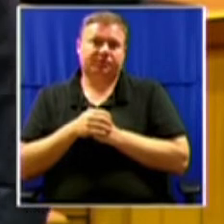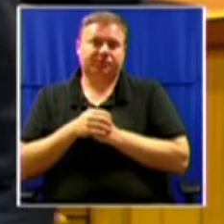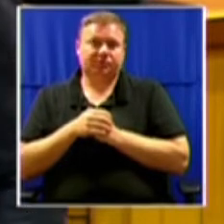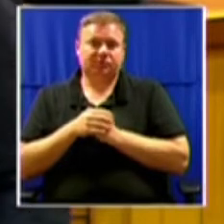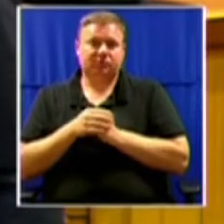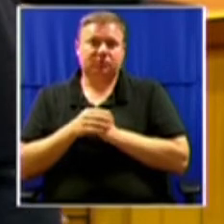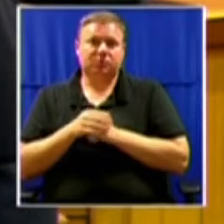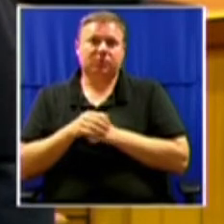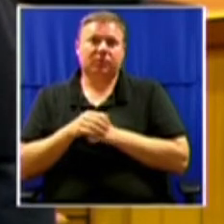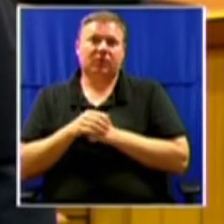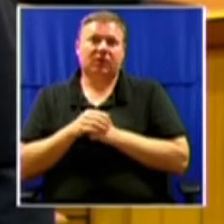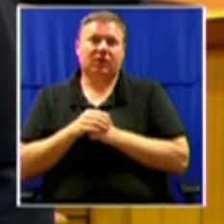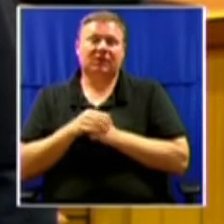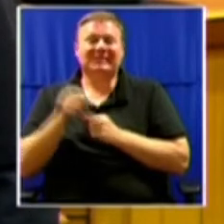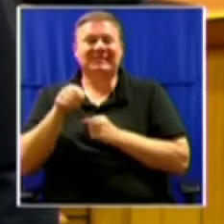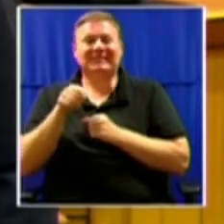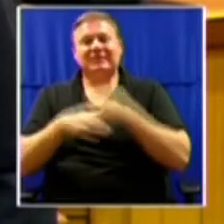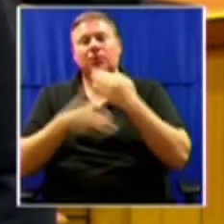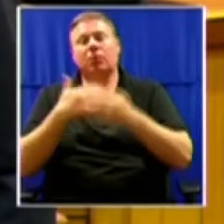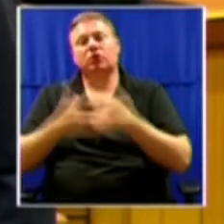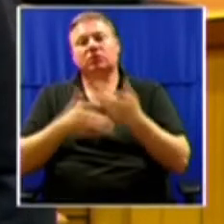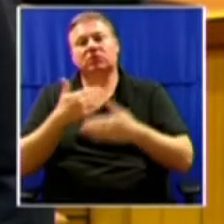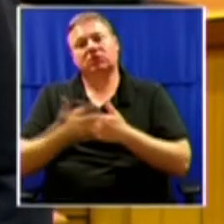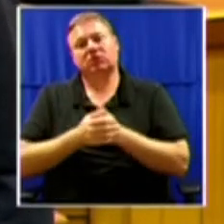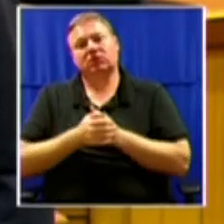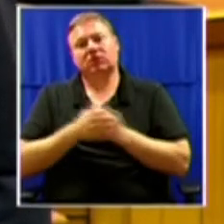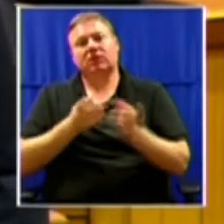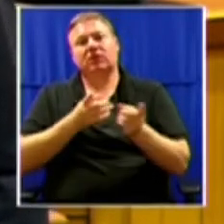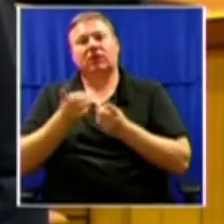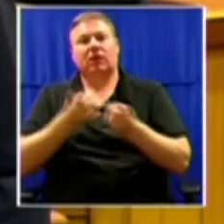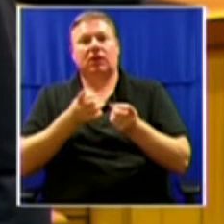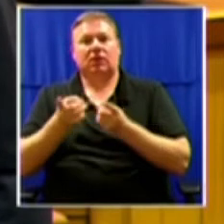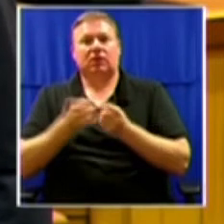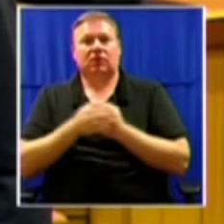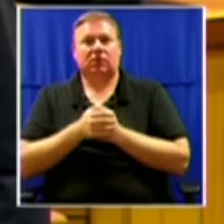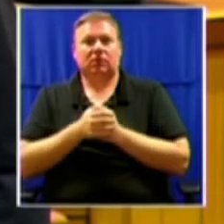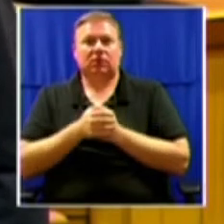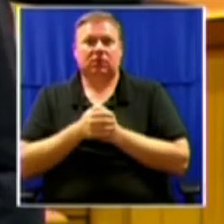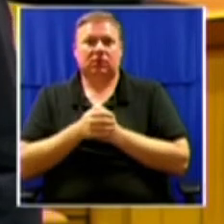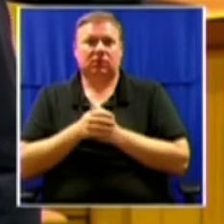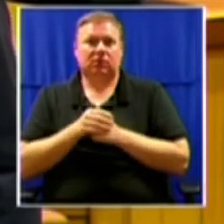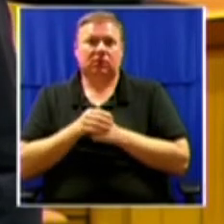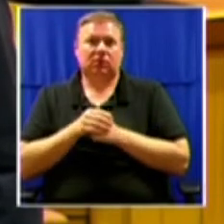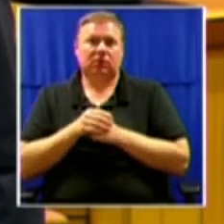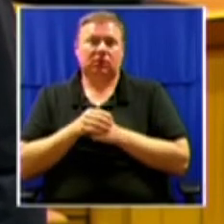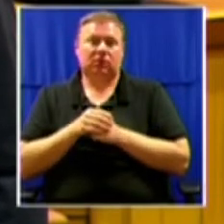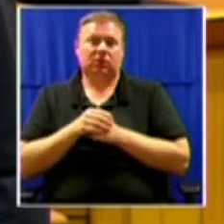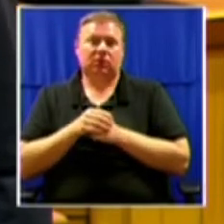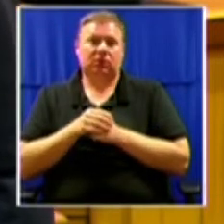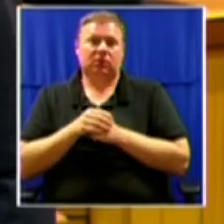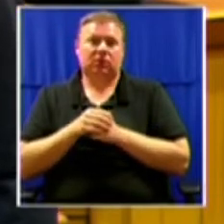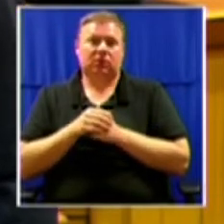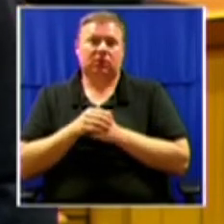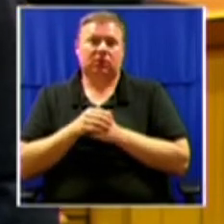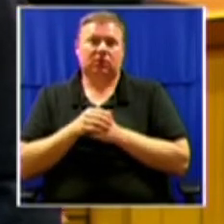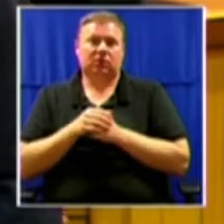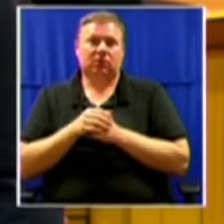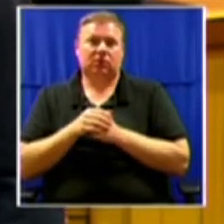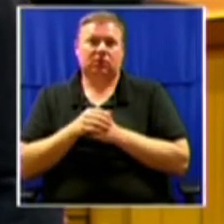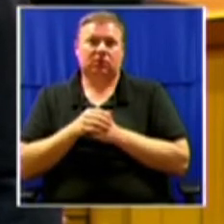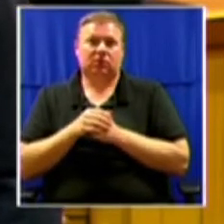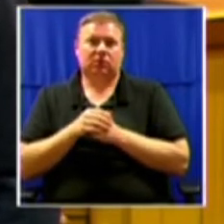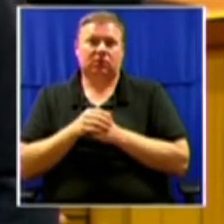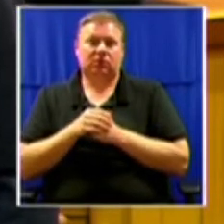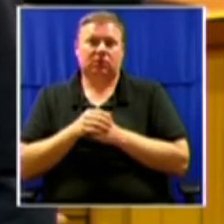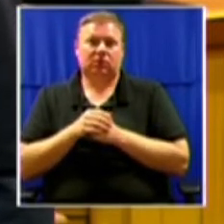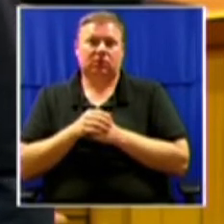there is a process that we deal with when such acts of misconduct have been